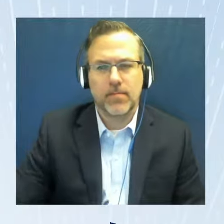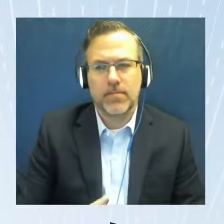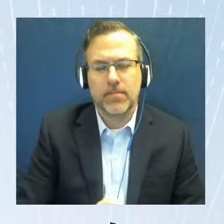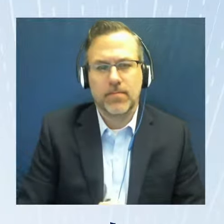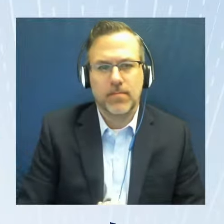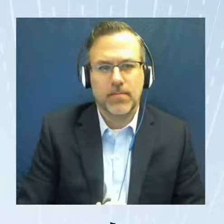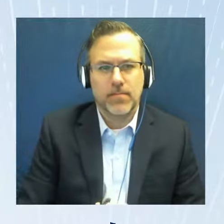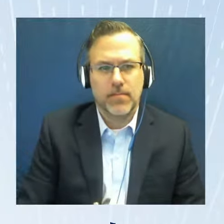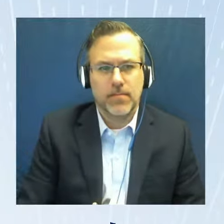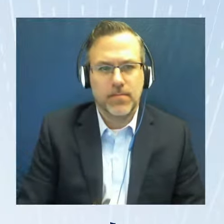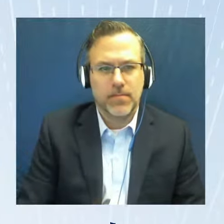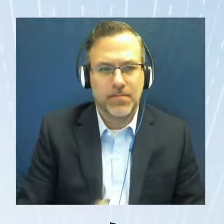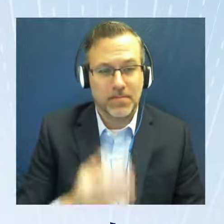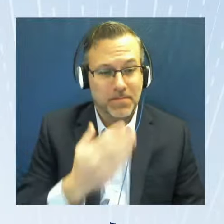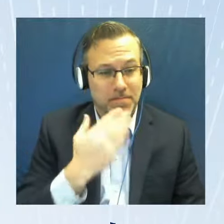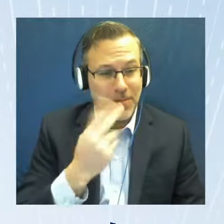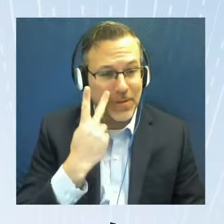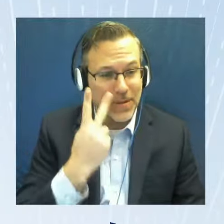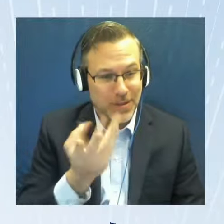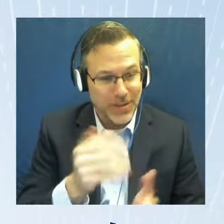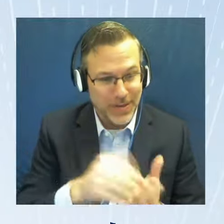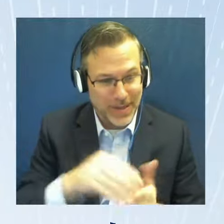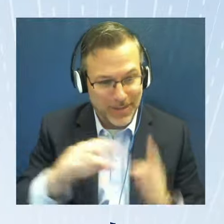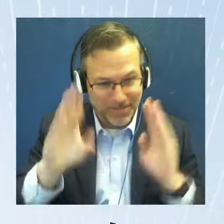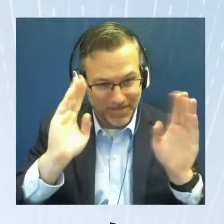Good seeing you again. Hey.